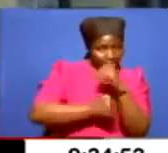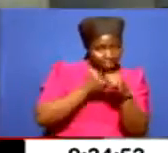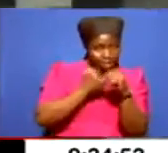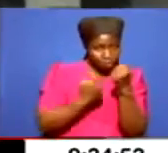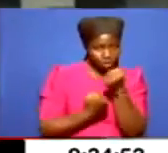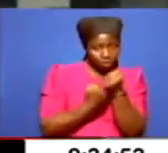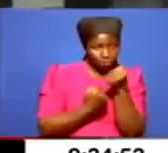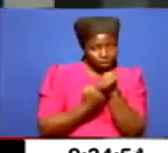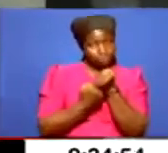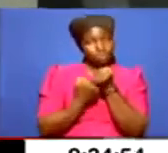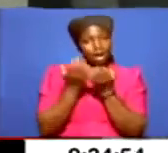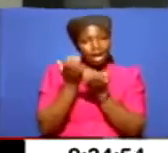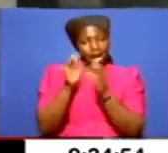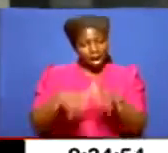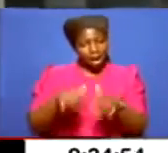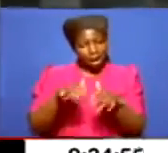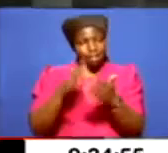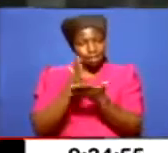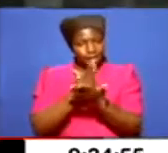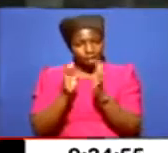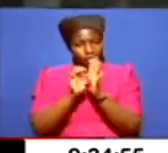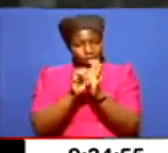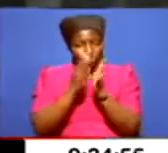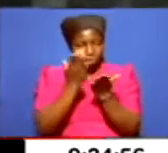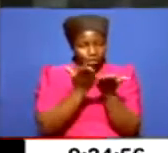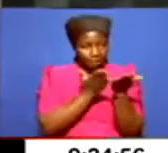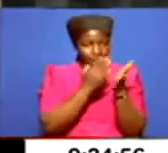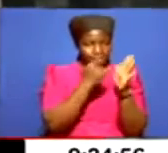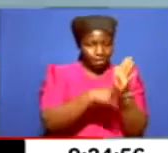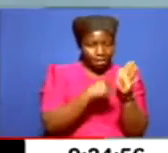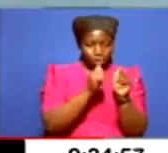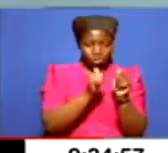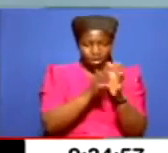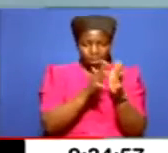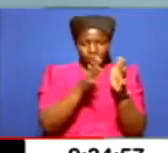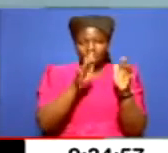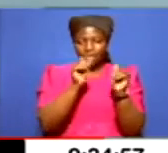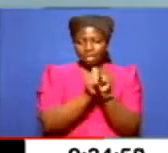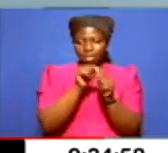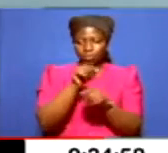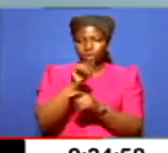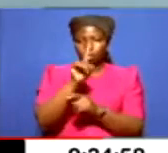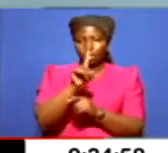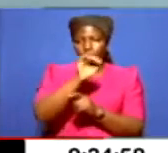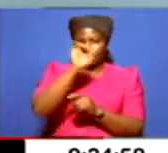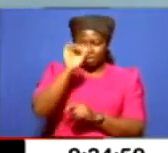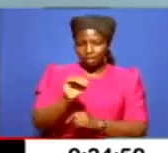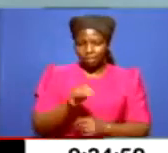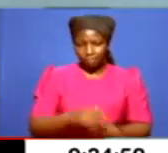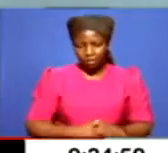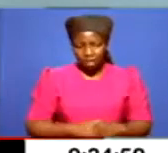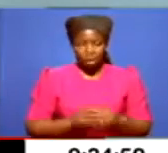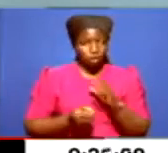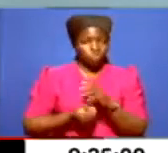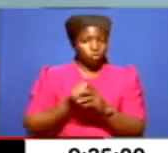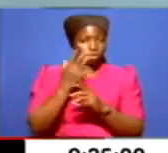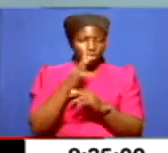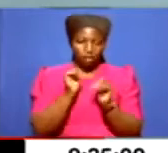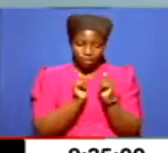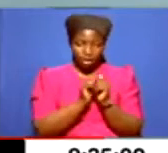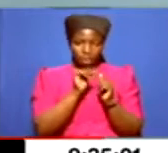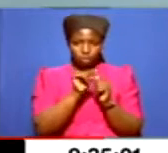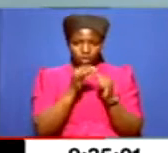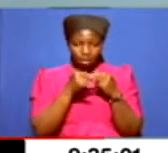the services industry that expanded by 10.1%. A growth of 10.8